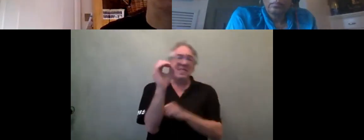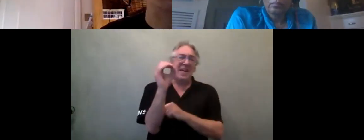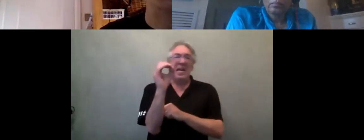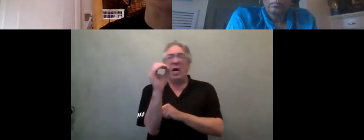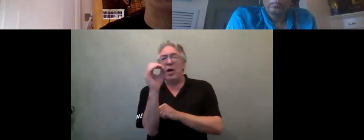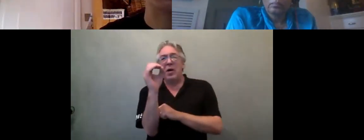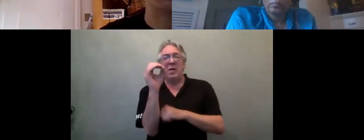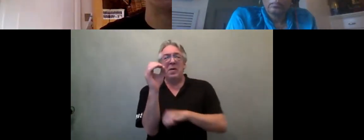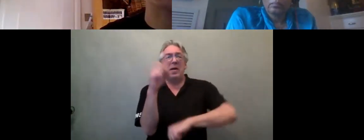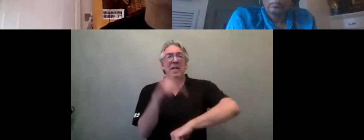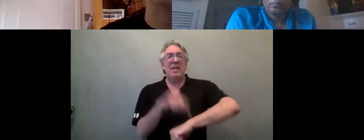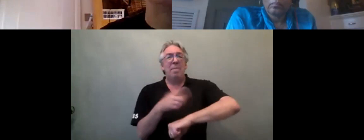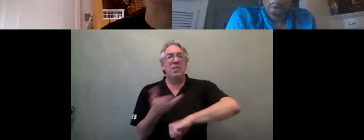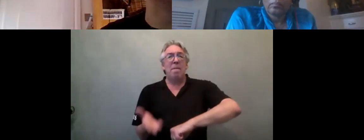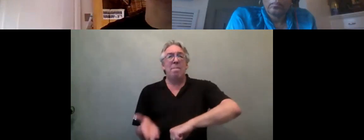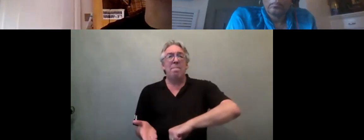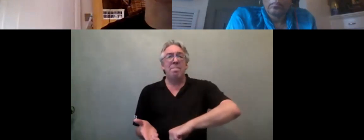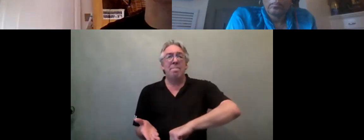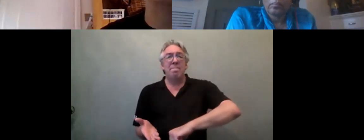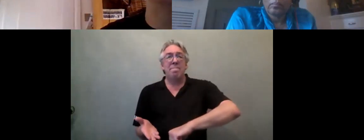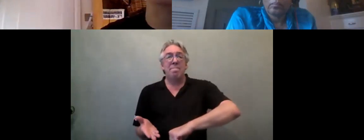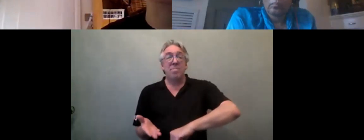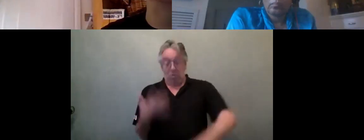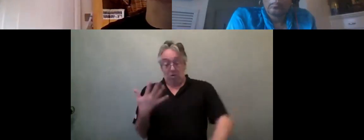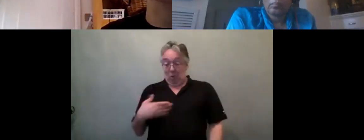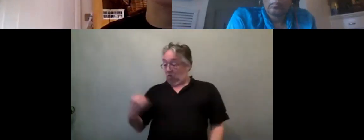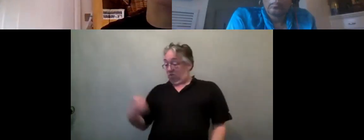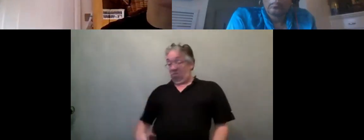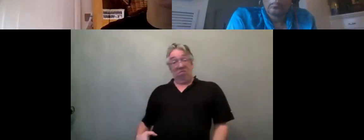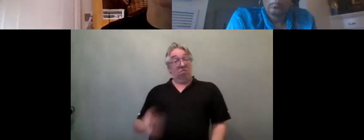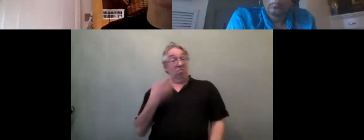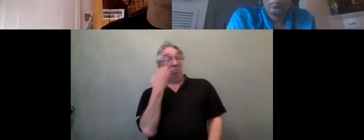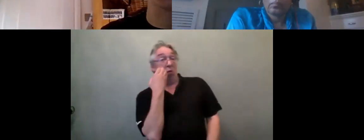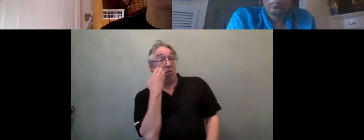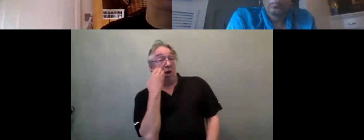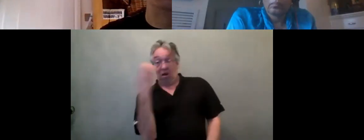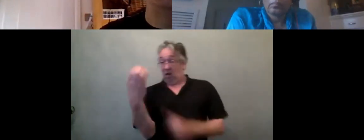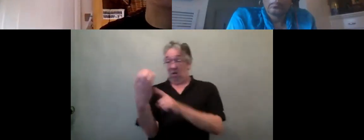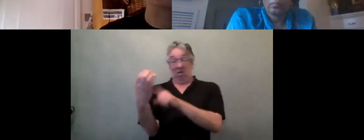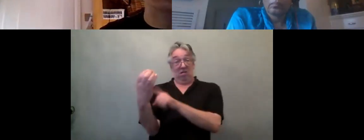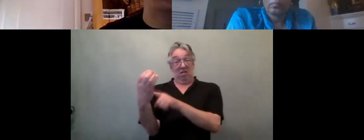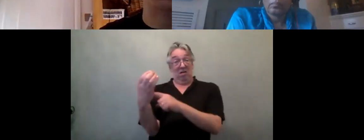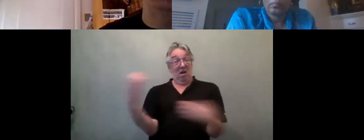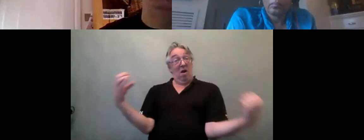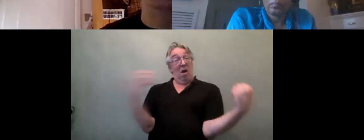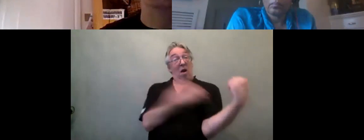in your, most of us carry around a product in our pockets today that has the